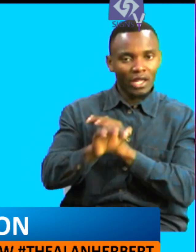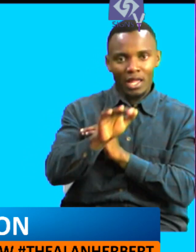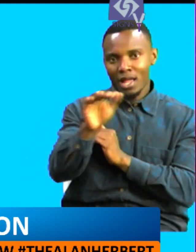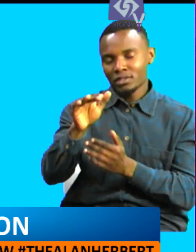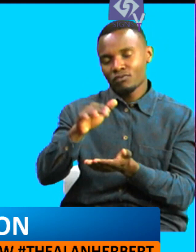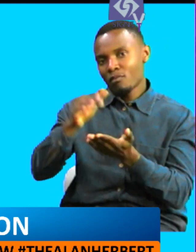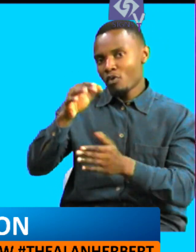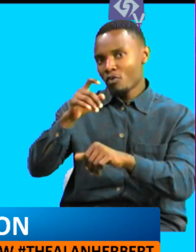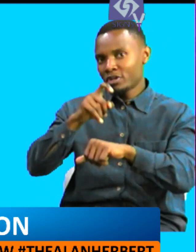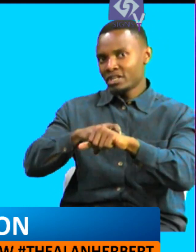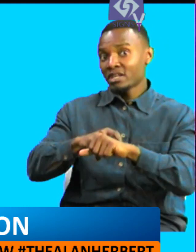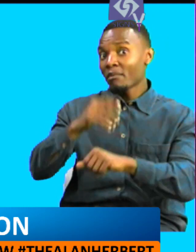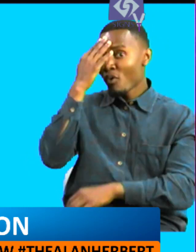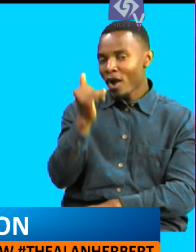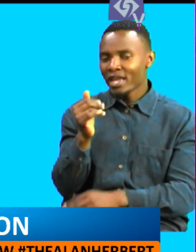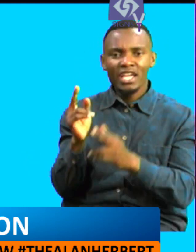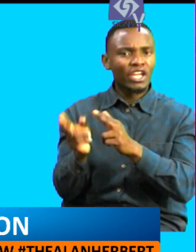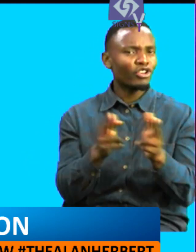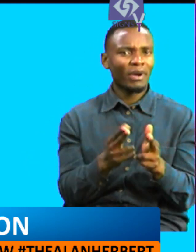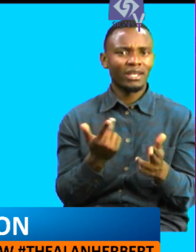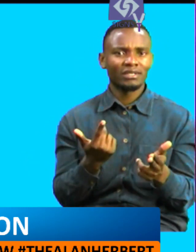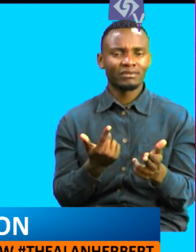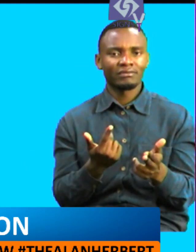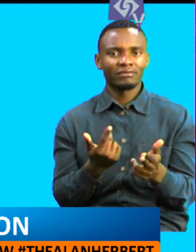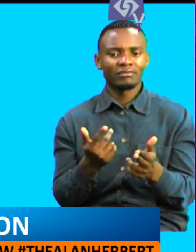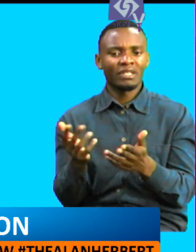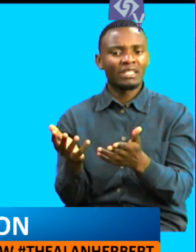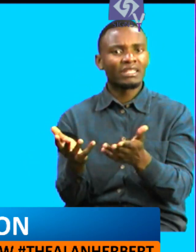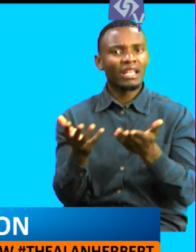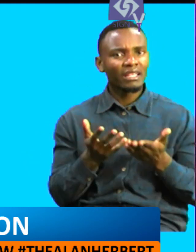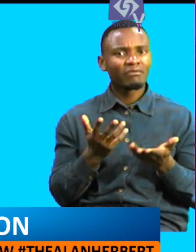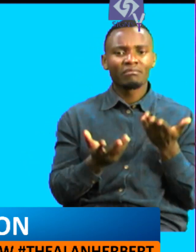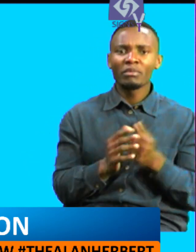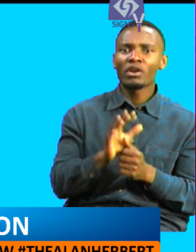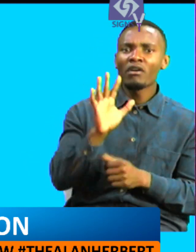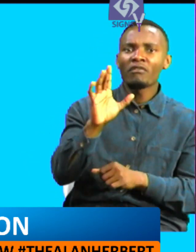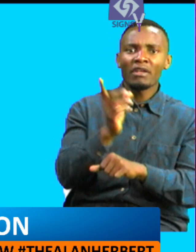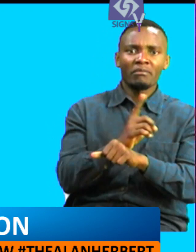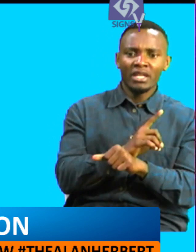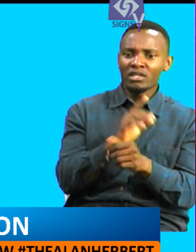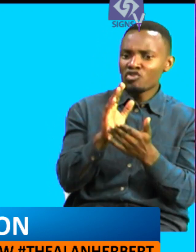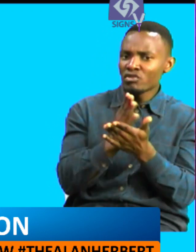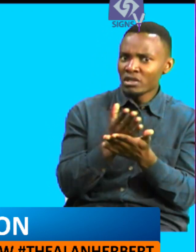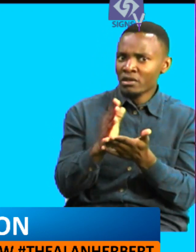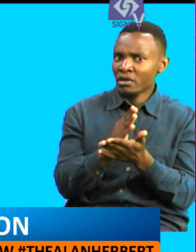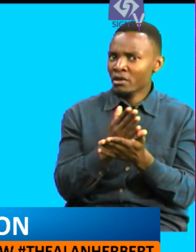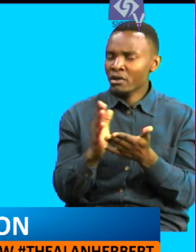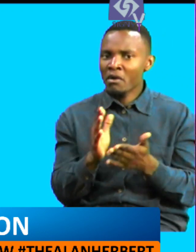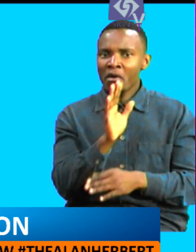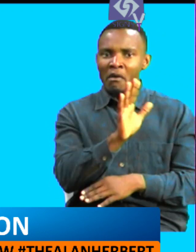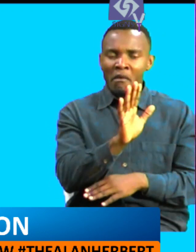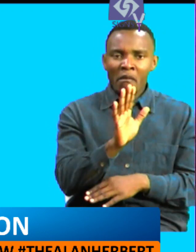time because normally you'll be given maybe 5 minutes to share what